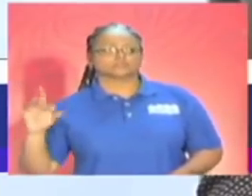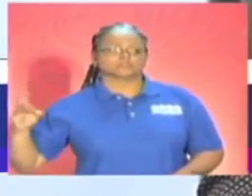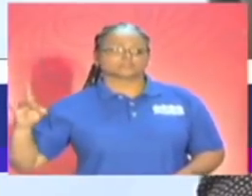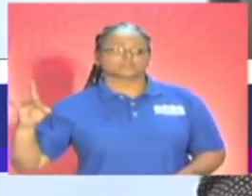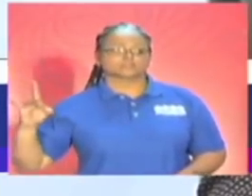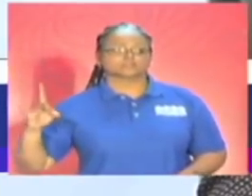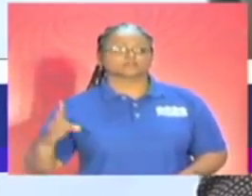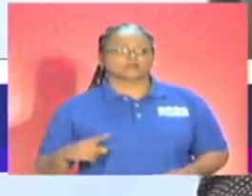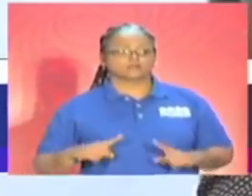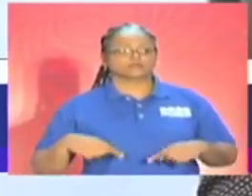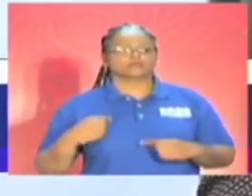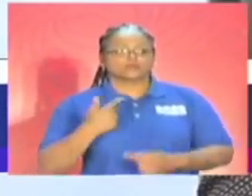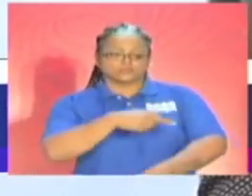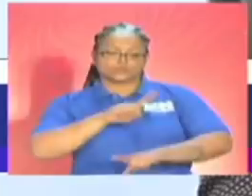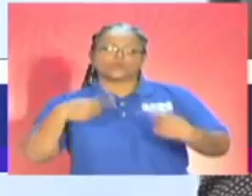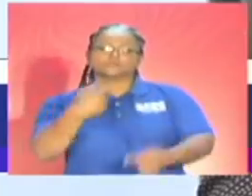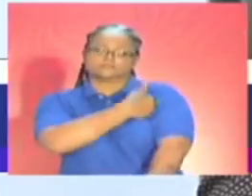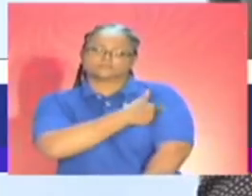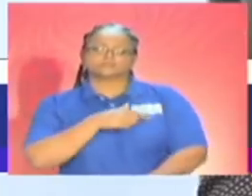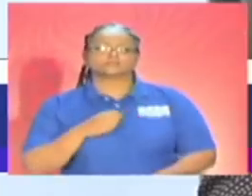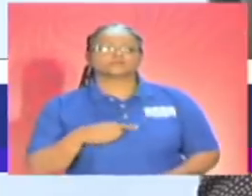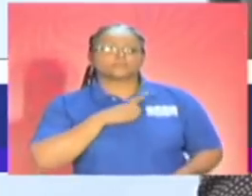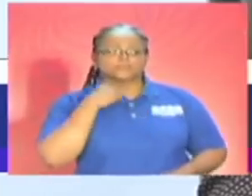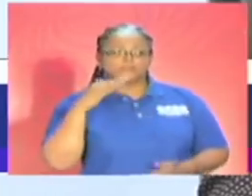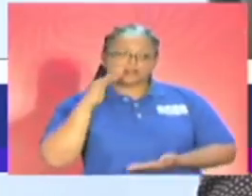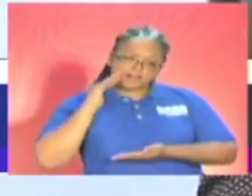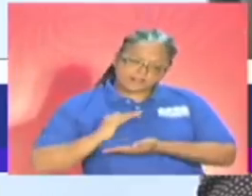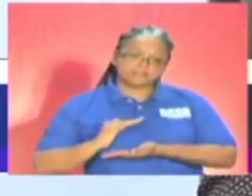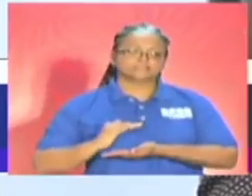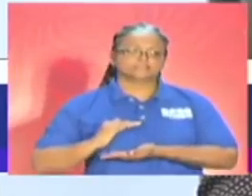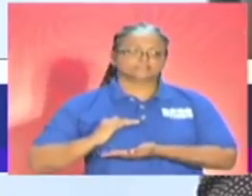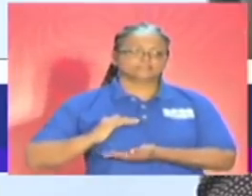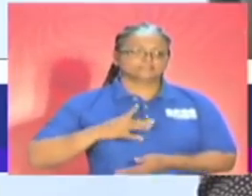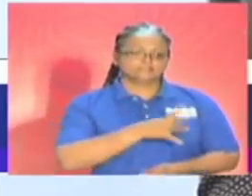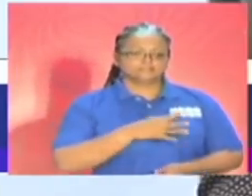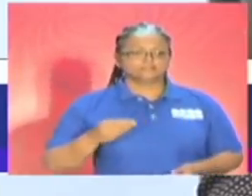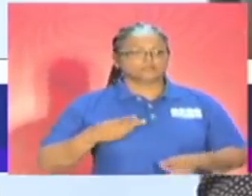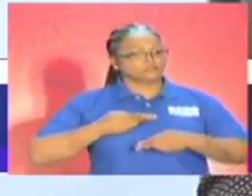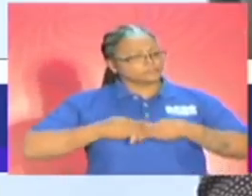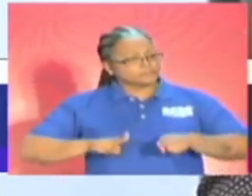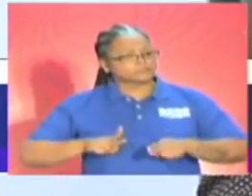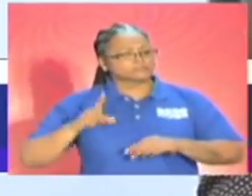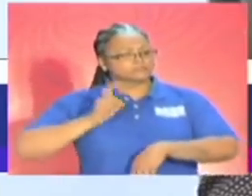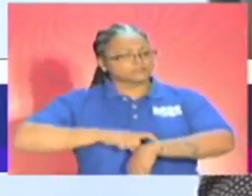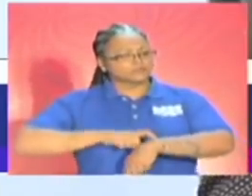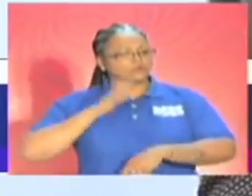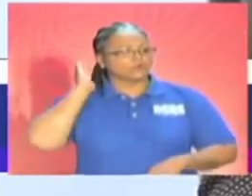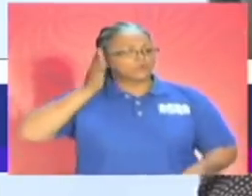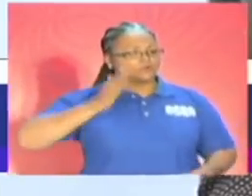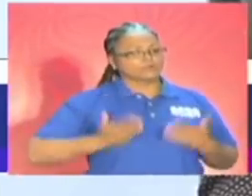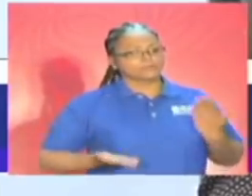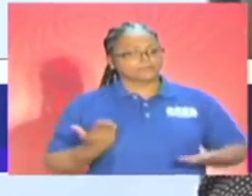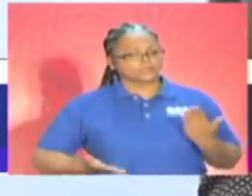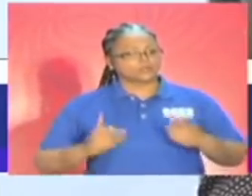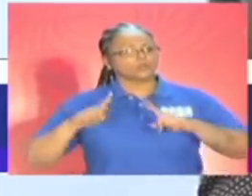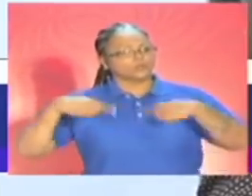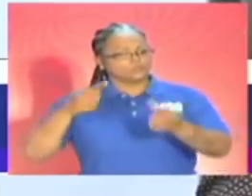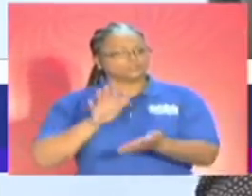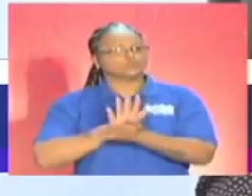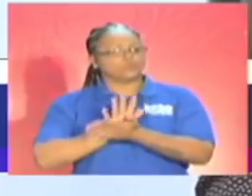significantly reduced, and so that in a shorter time frame children will be able to go back out to